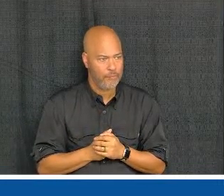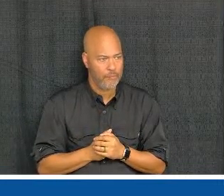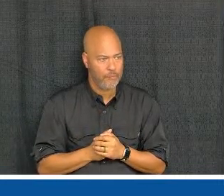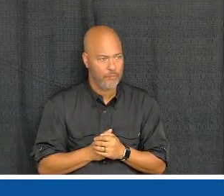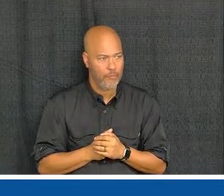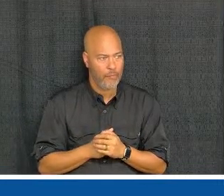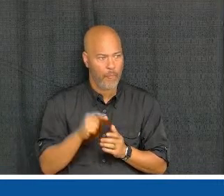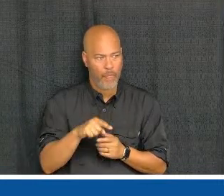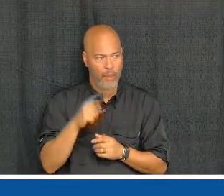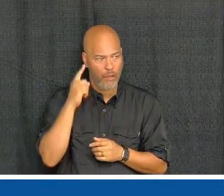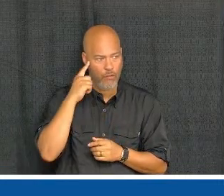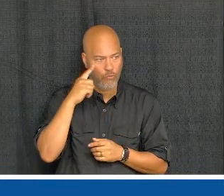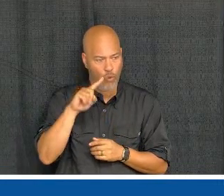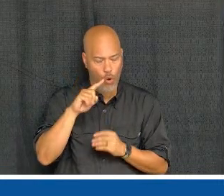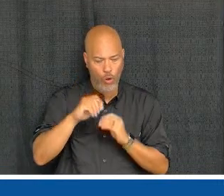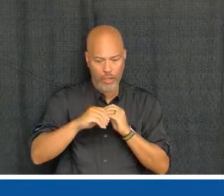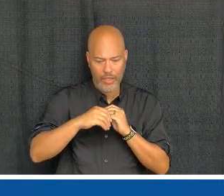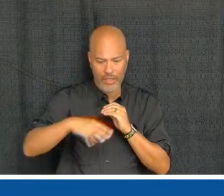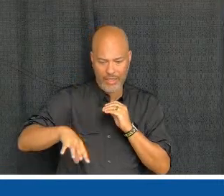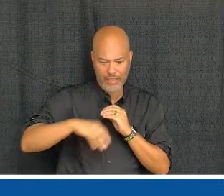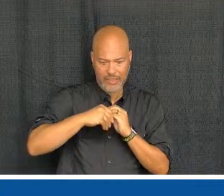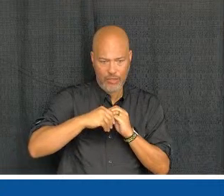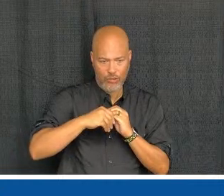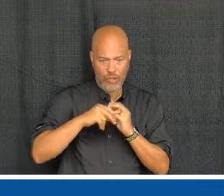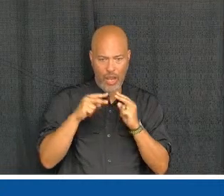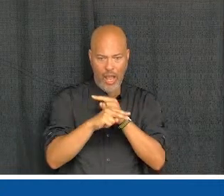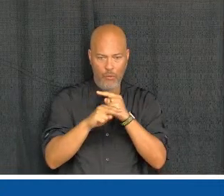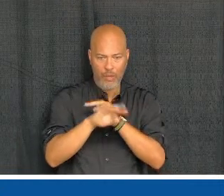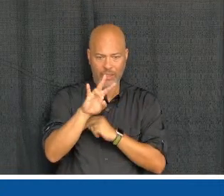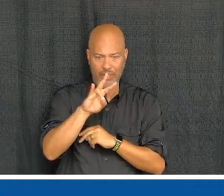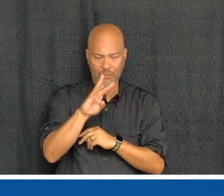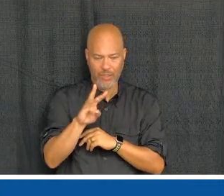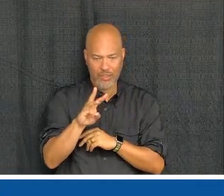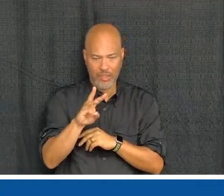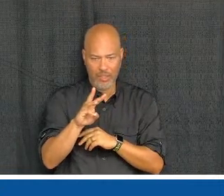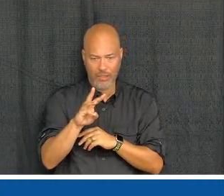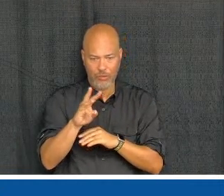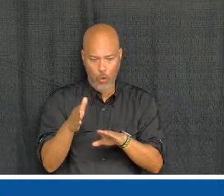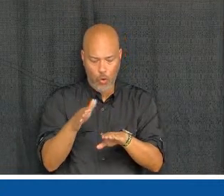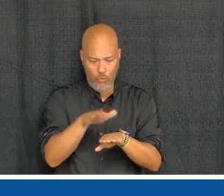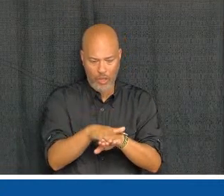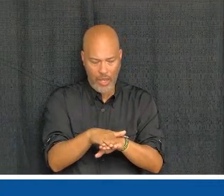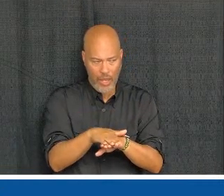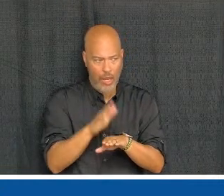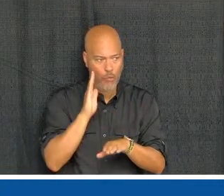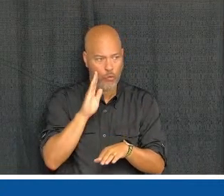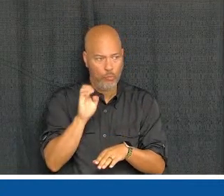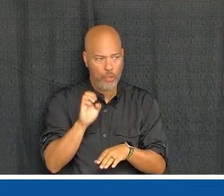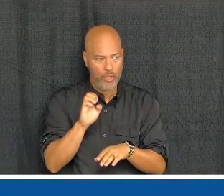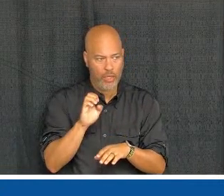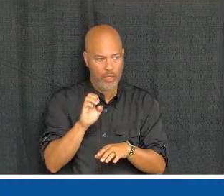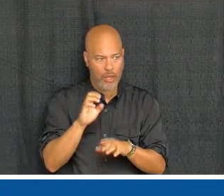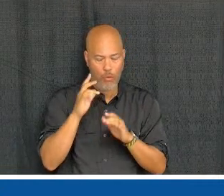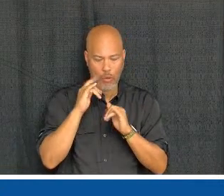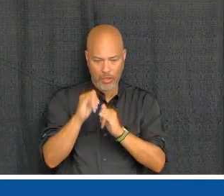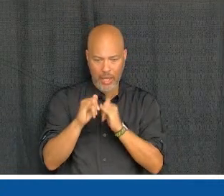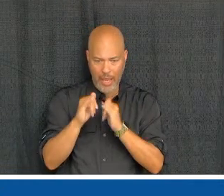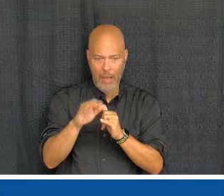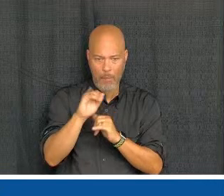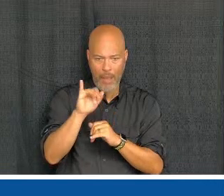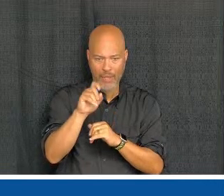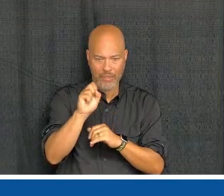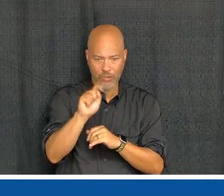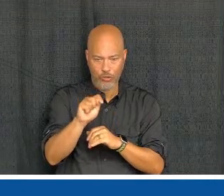This is for the extension of the Highway 76 connector overlay, which would be mirroring the Madison Street